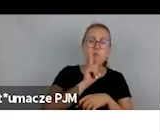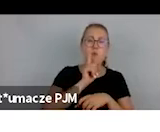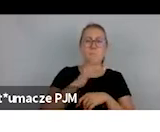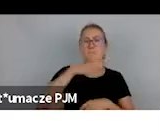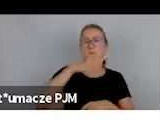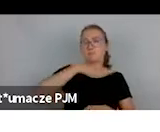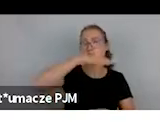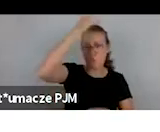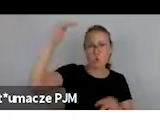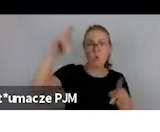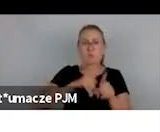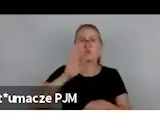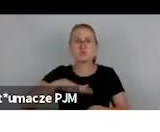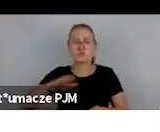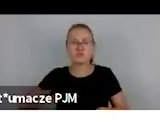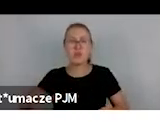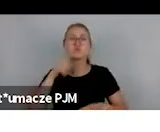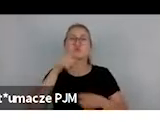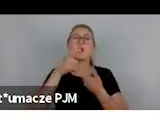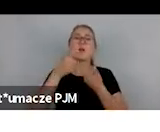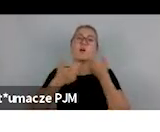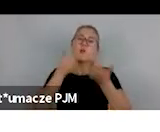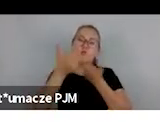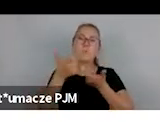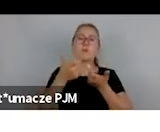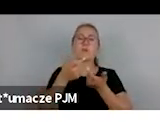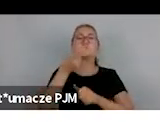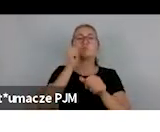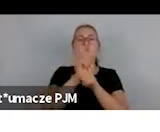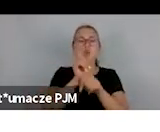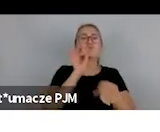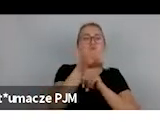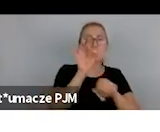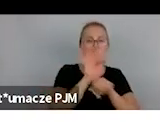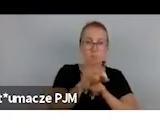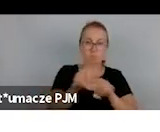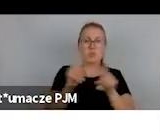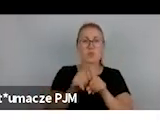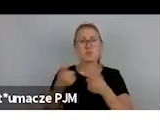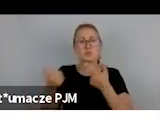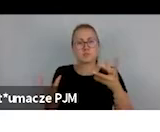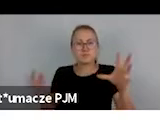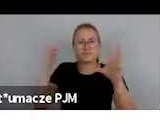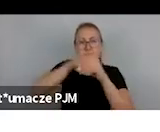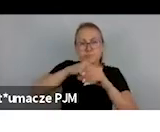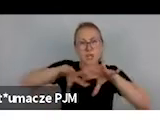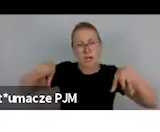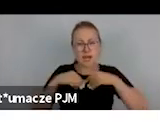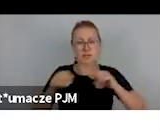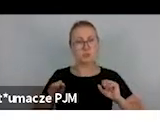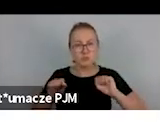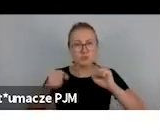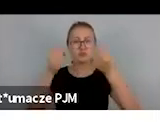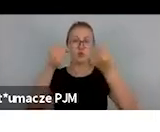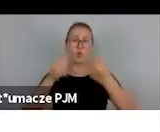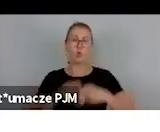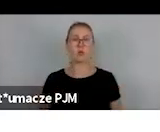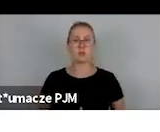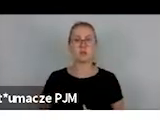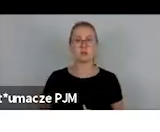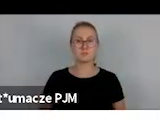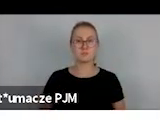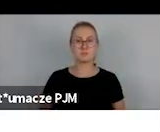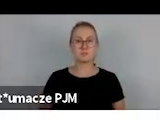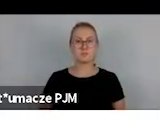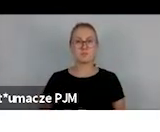an organized fashion connected to a broader human rights and social justice agenda, particularly in the